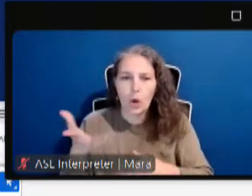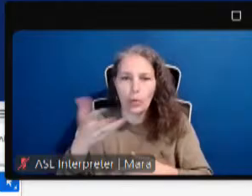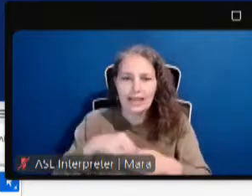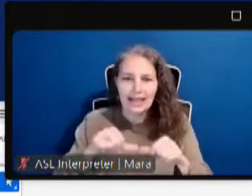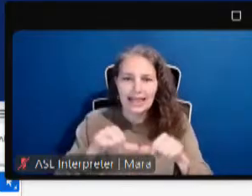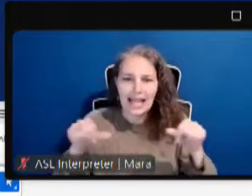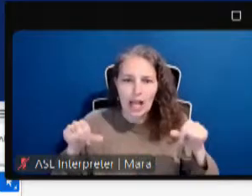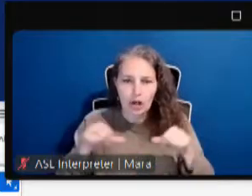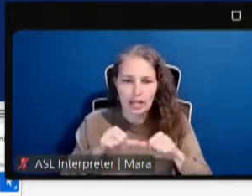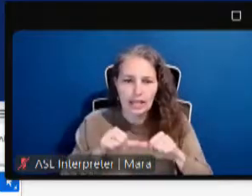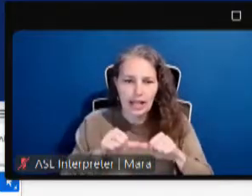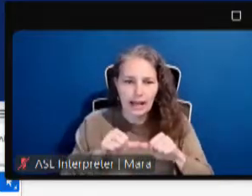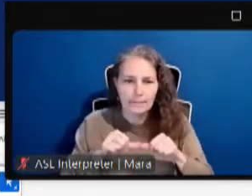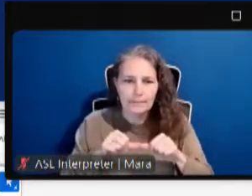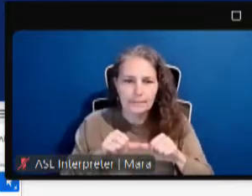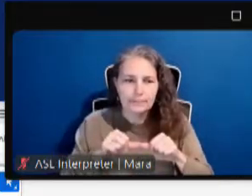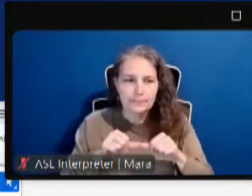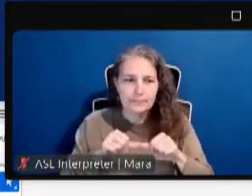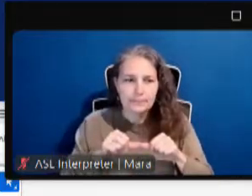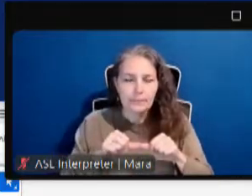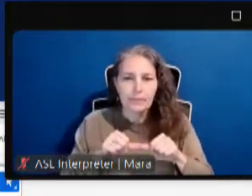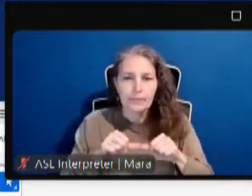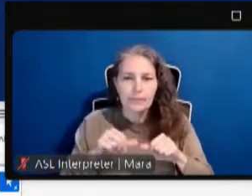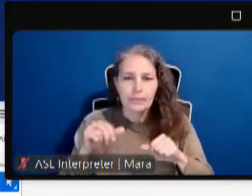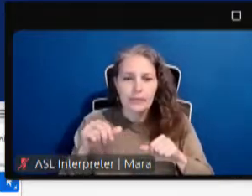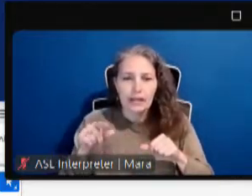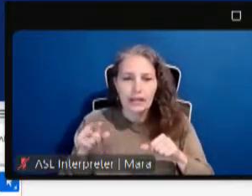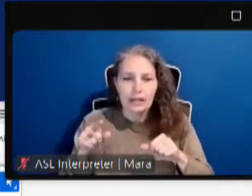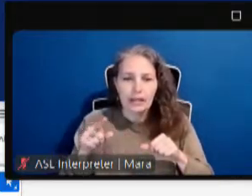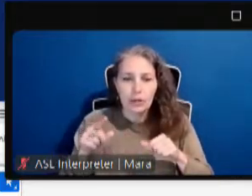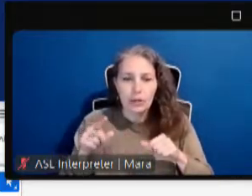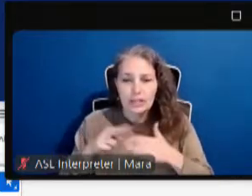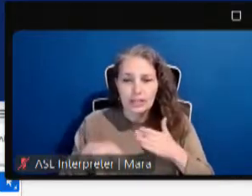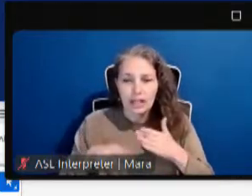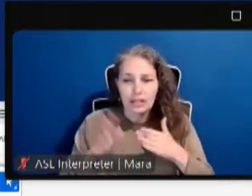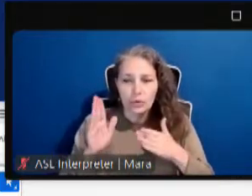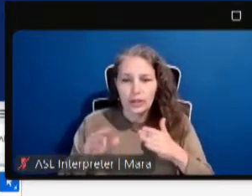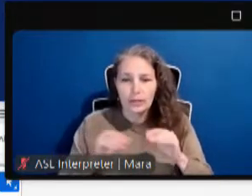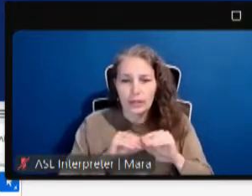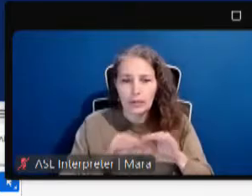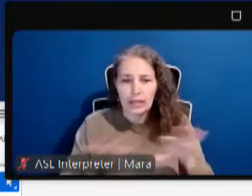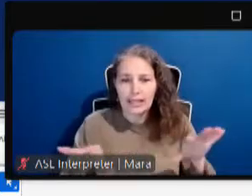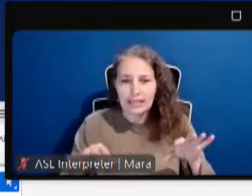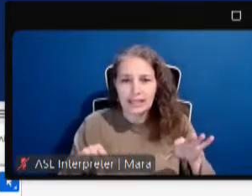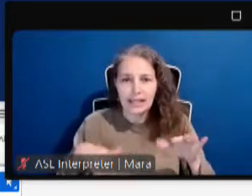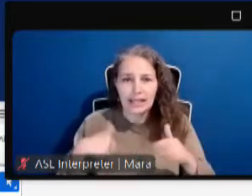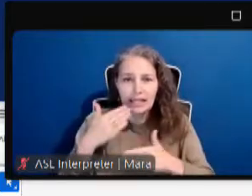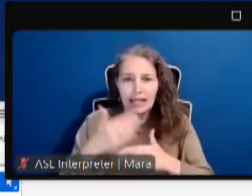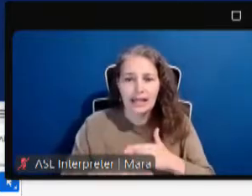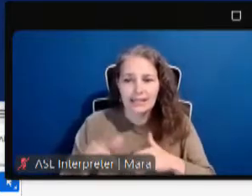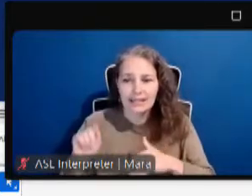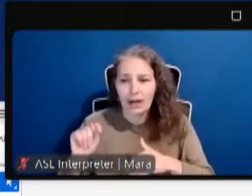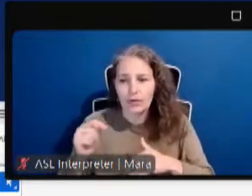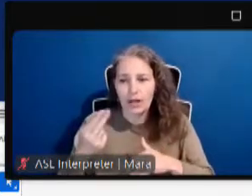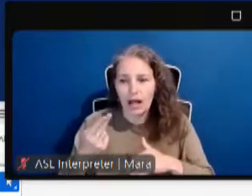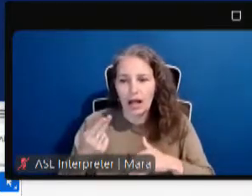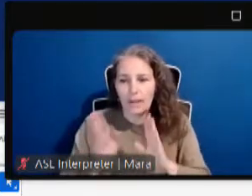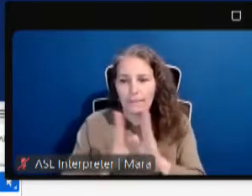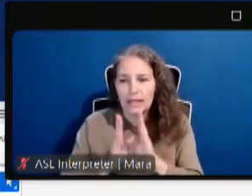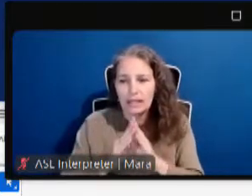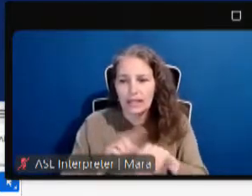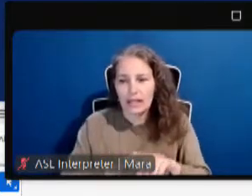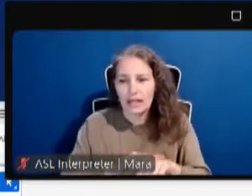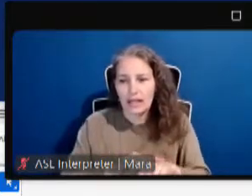please. Perfect. And that those results will be released at our upcoming town hall, which will be this Thursday at